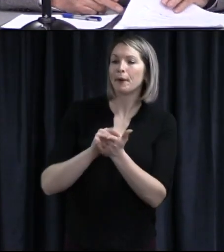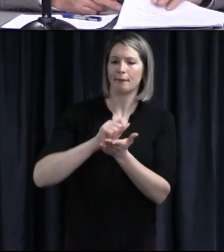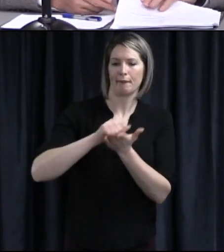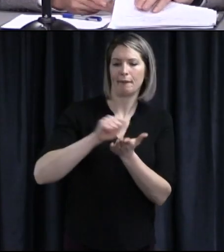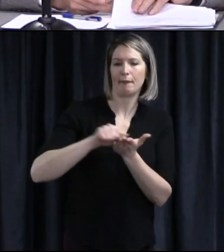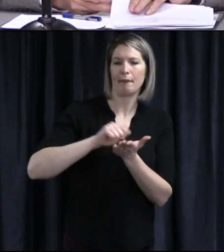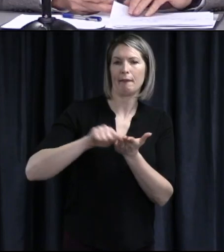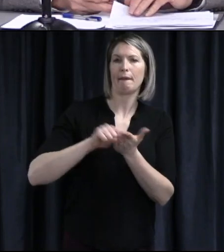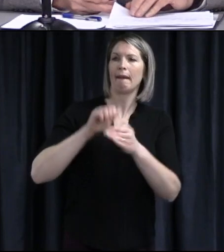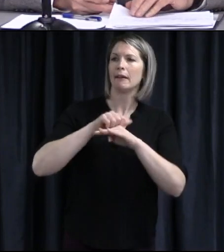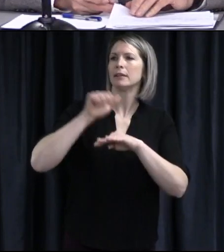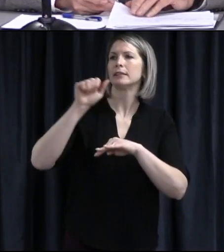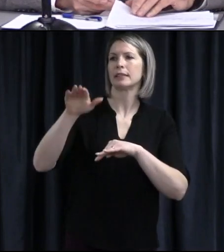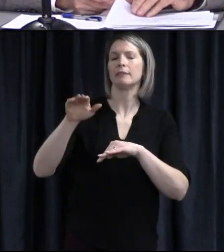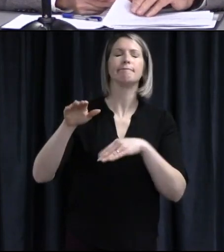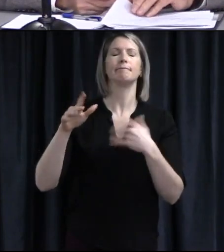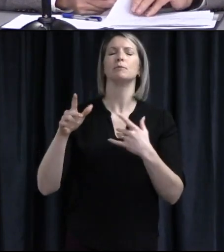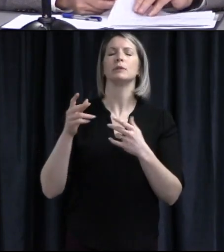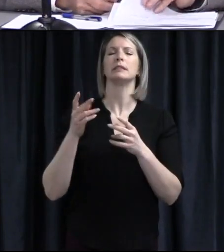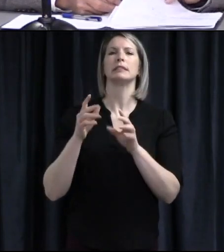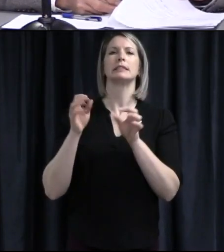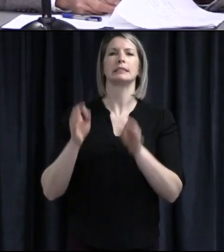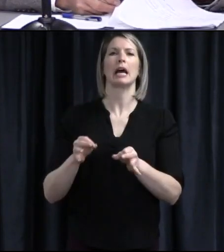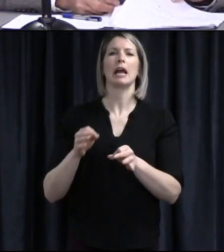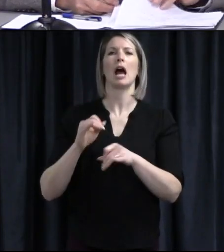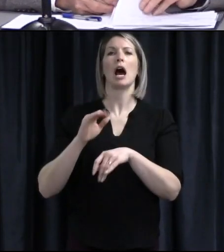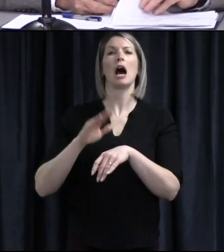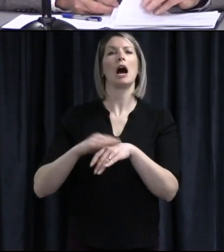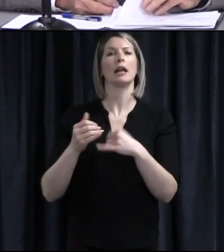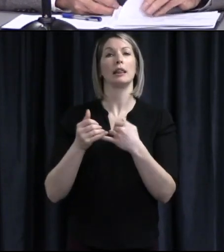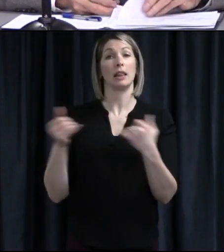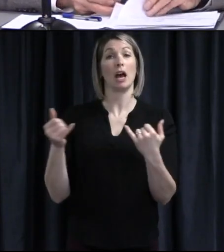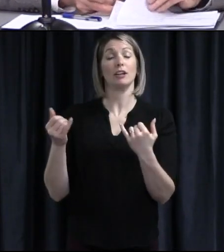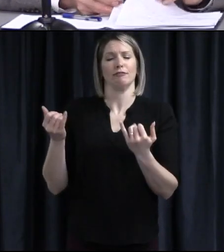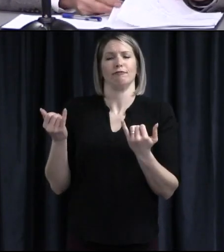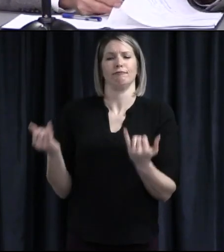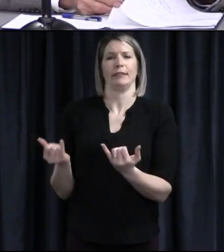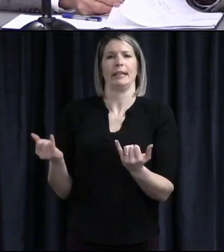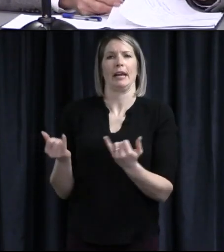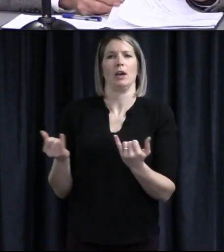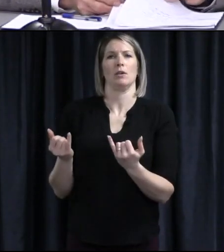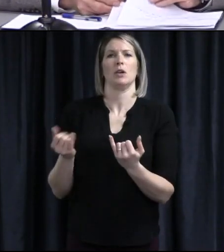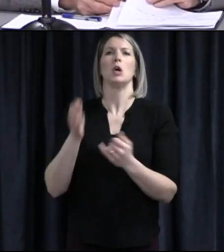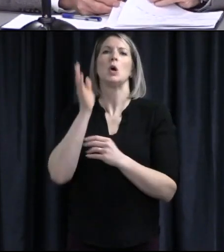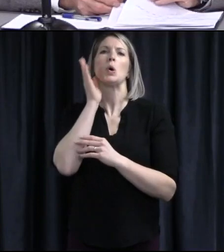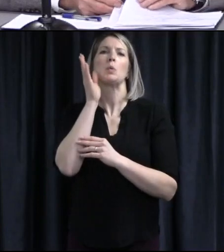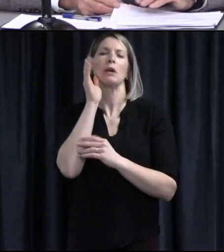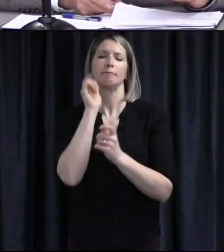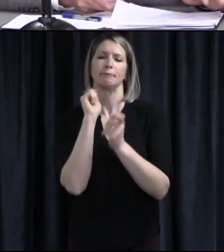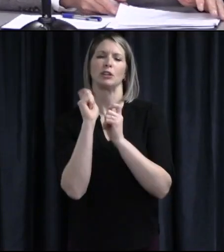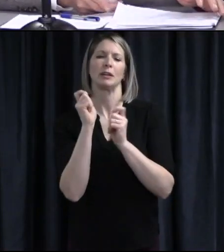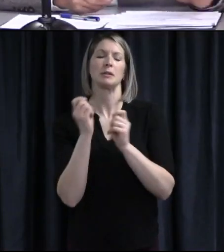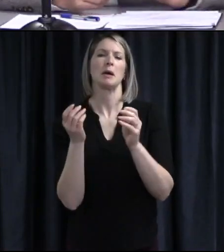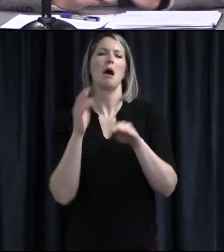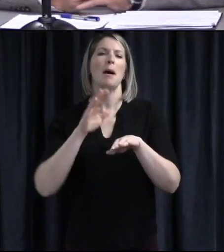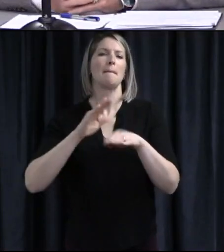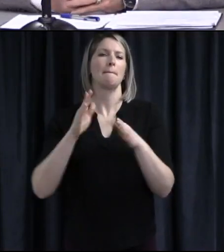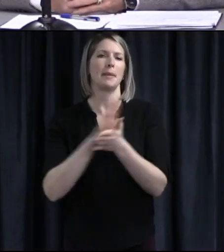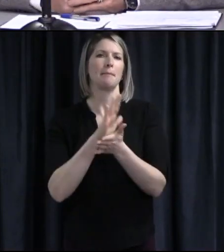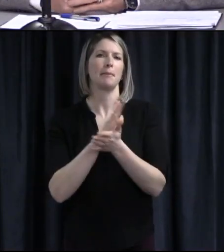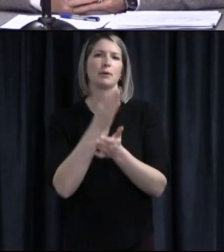given the demand from the public. So that's why you see the form in its current format, and it will change over the next day or so.